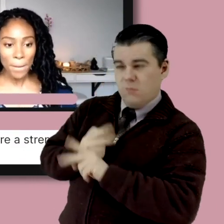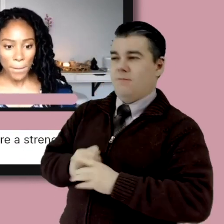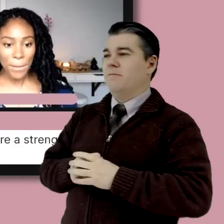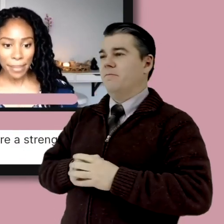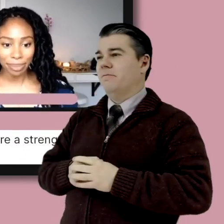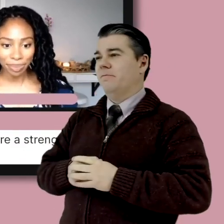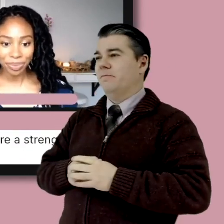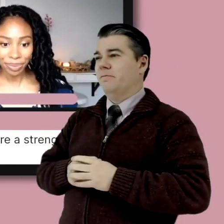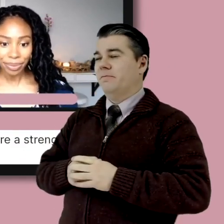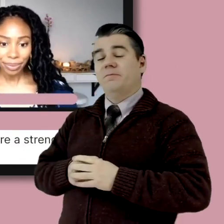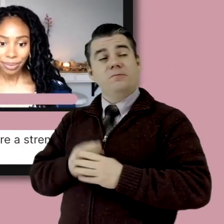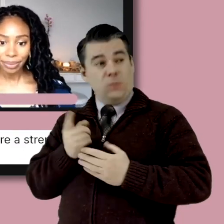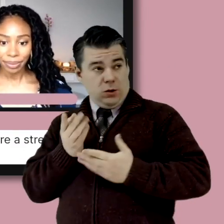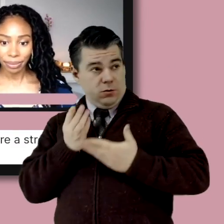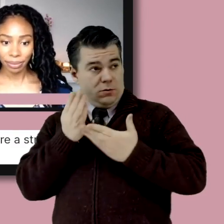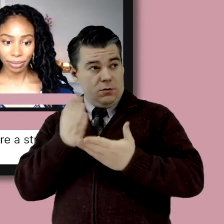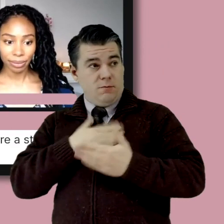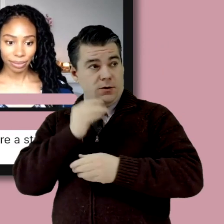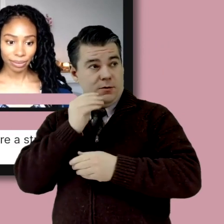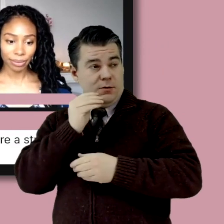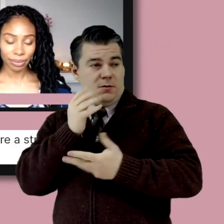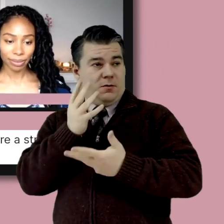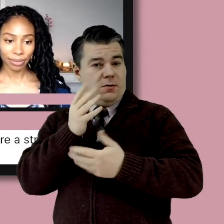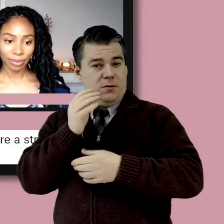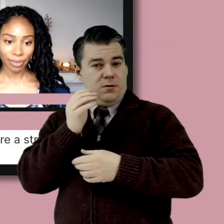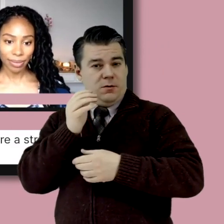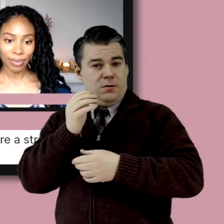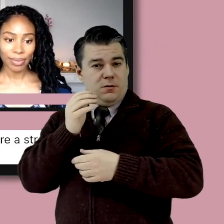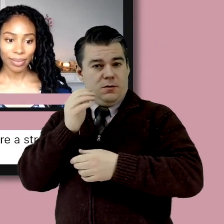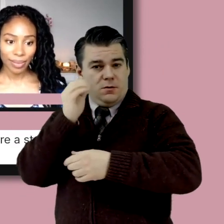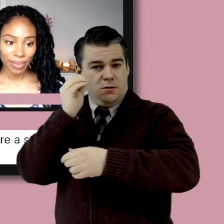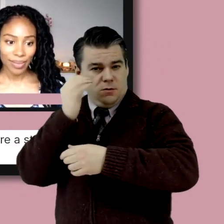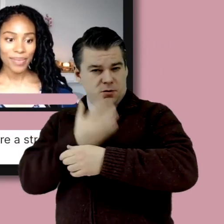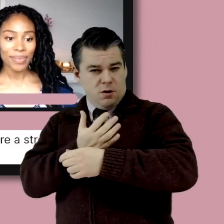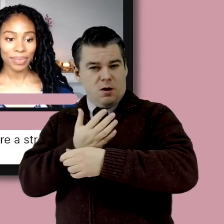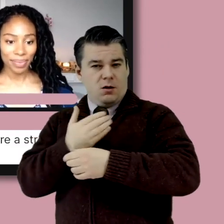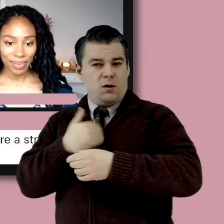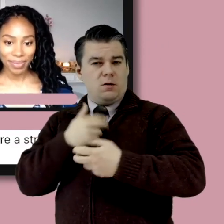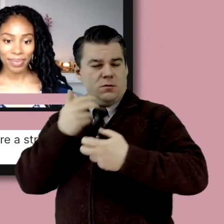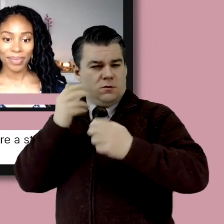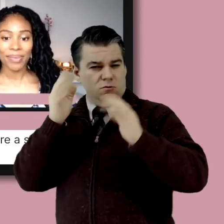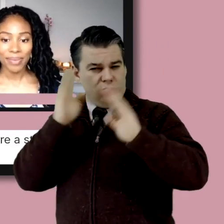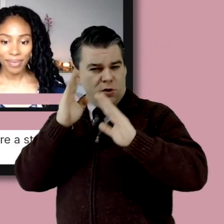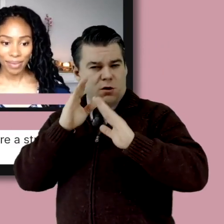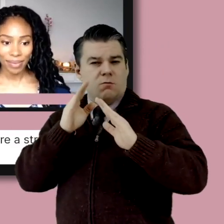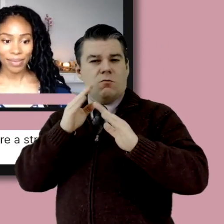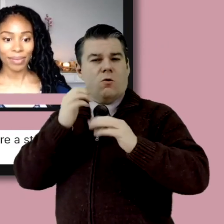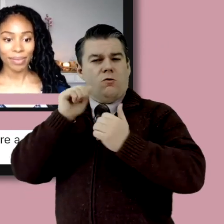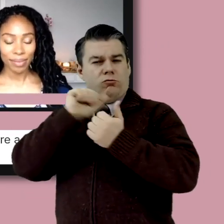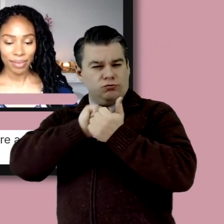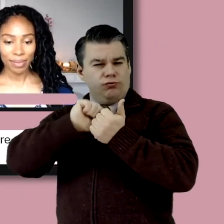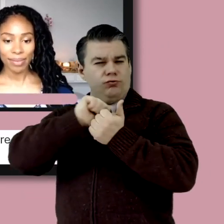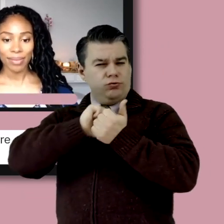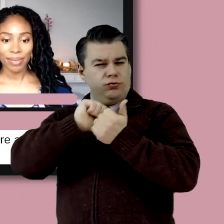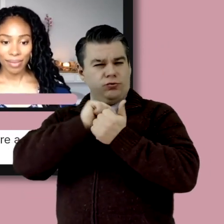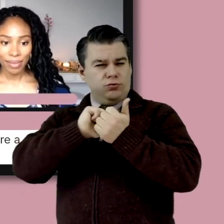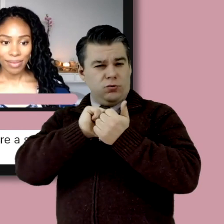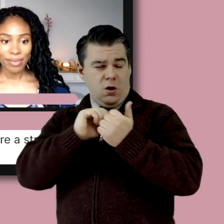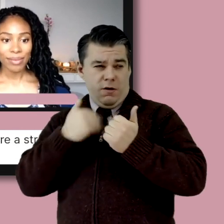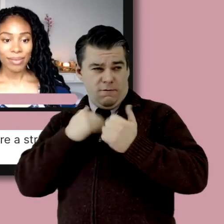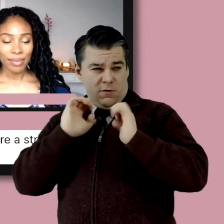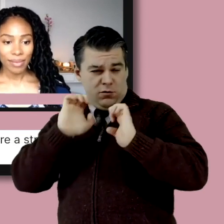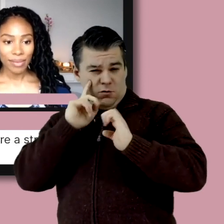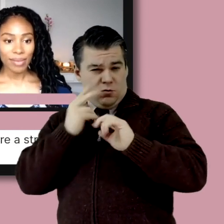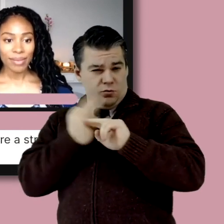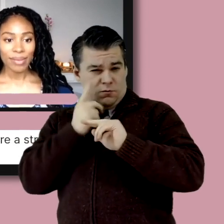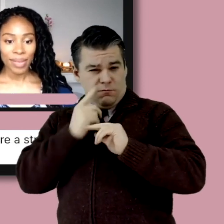out. And Lisa just said, my son still has trouble persisting at chewing. Is there a strengthening exercise